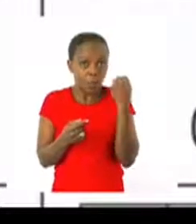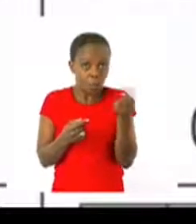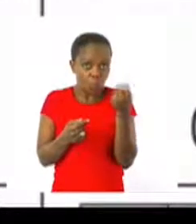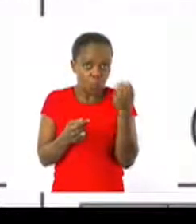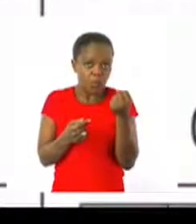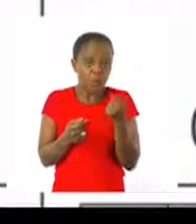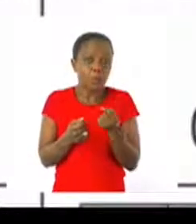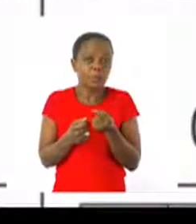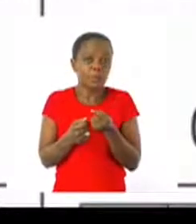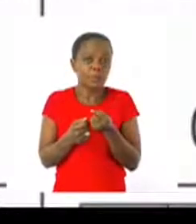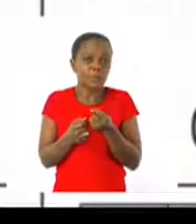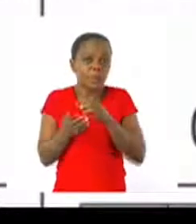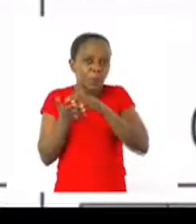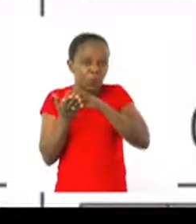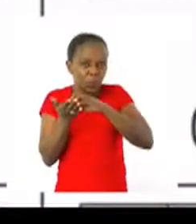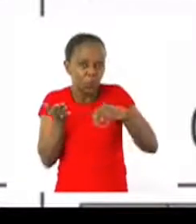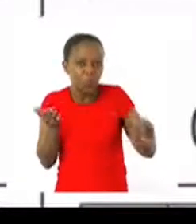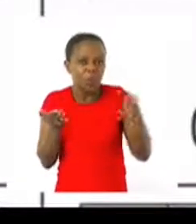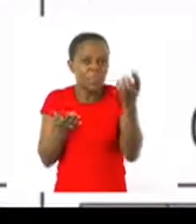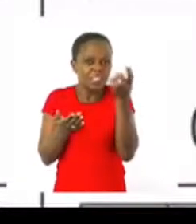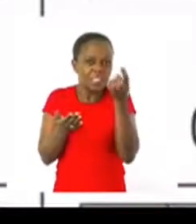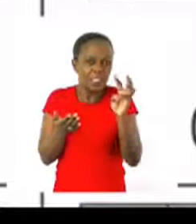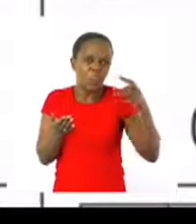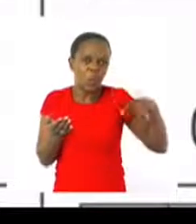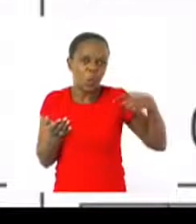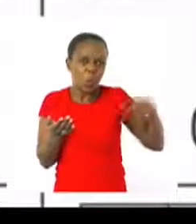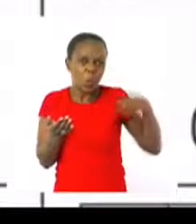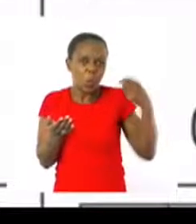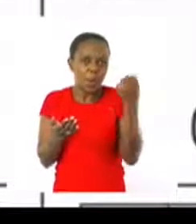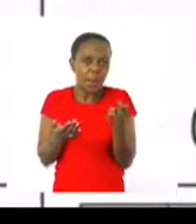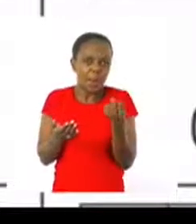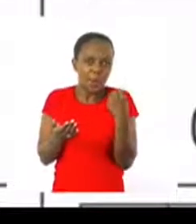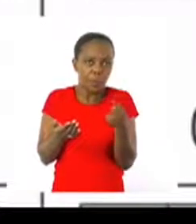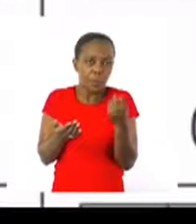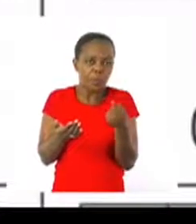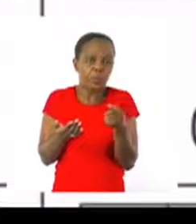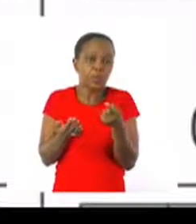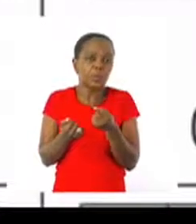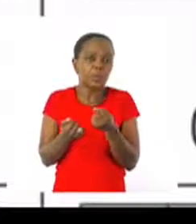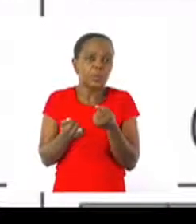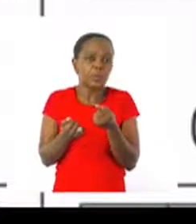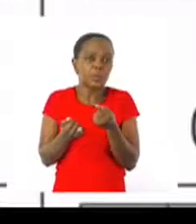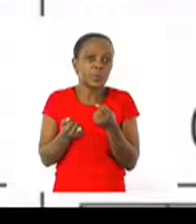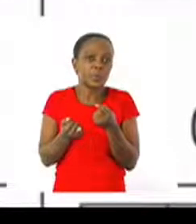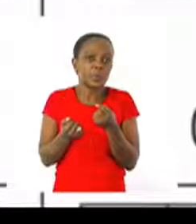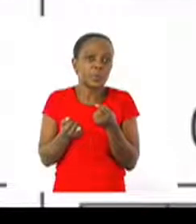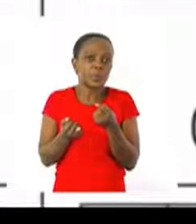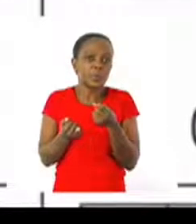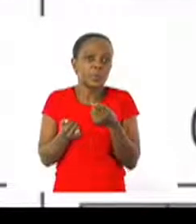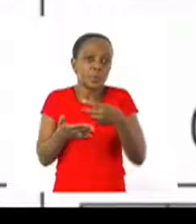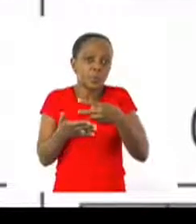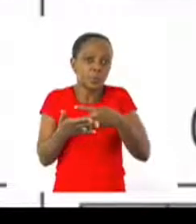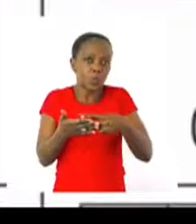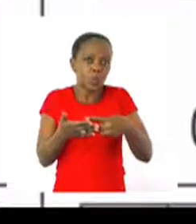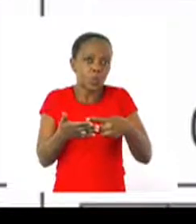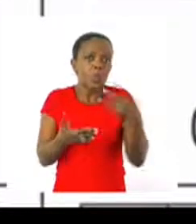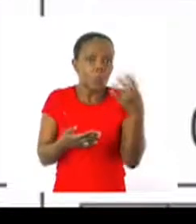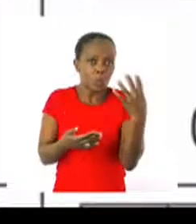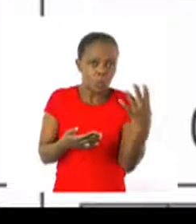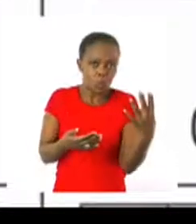are going to remove 6 white balls, that is 6, which is equal to